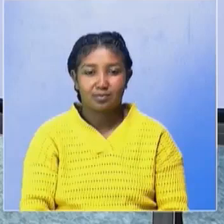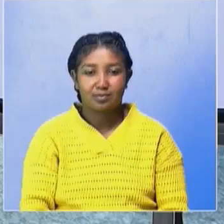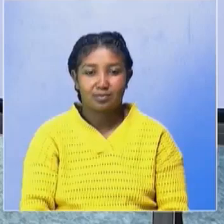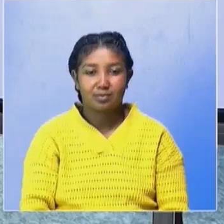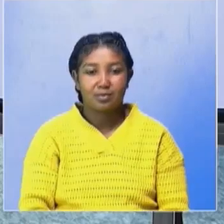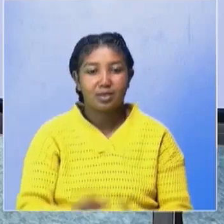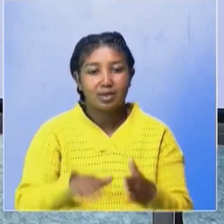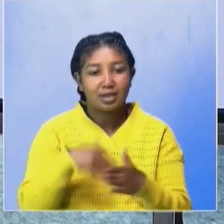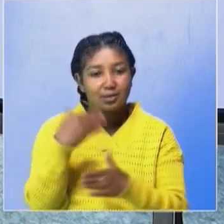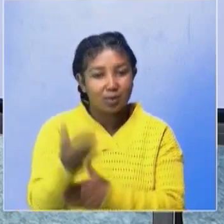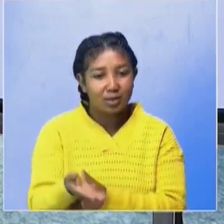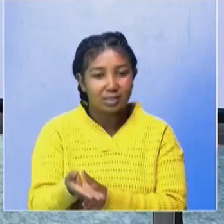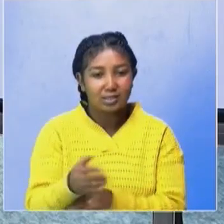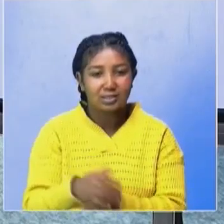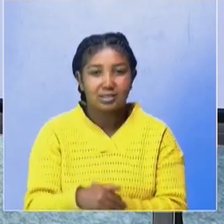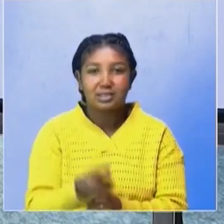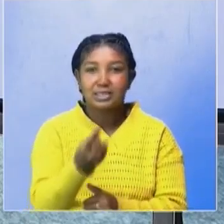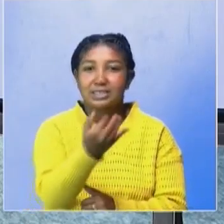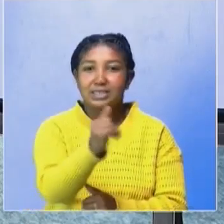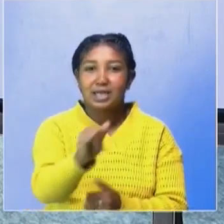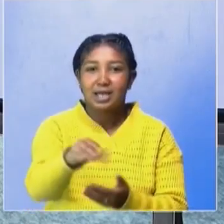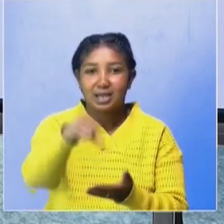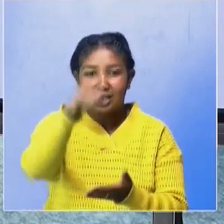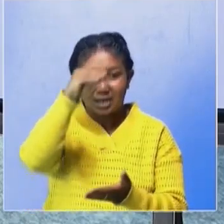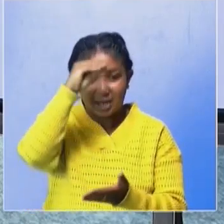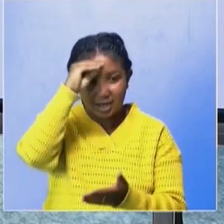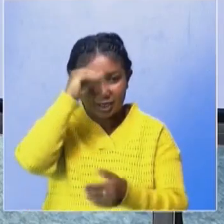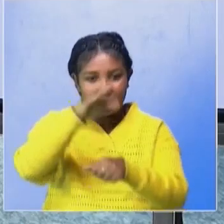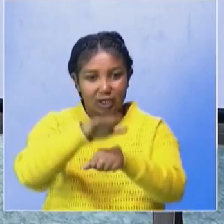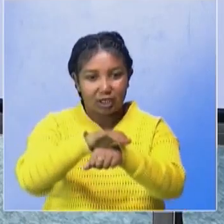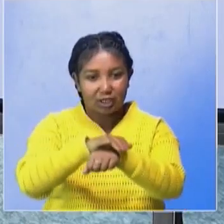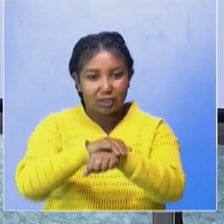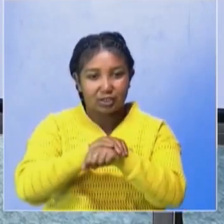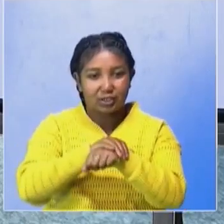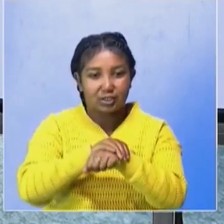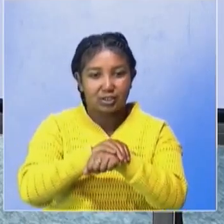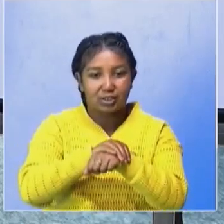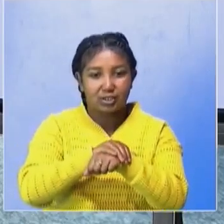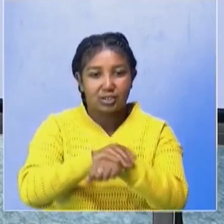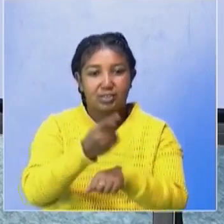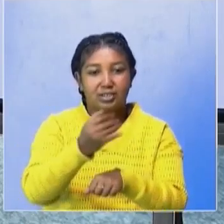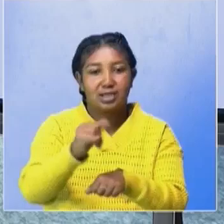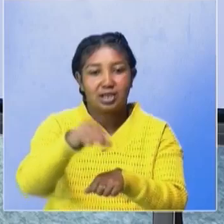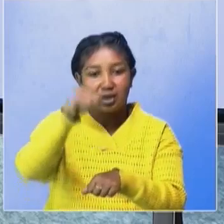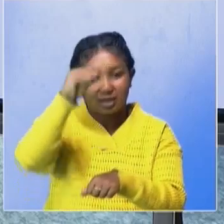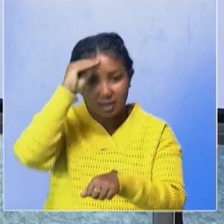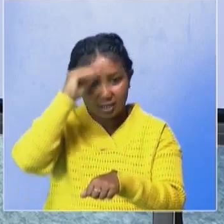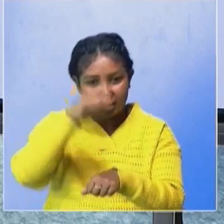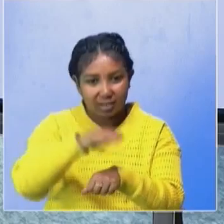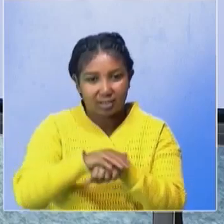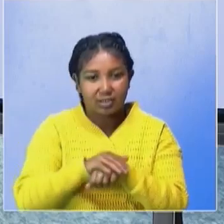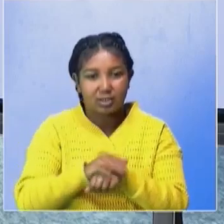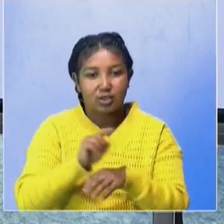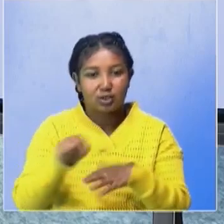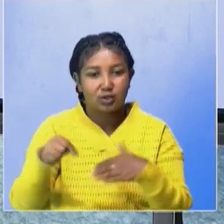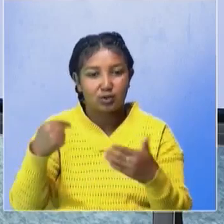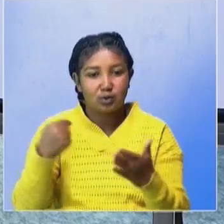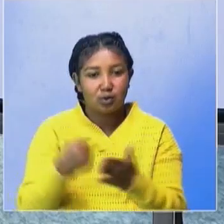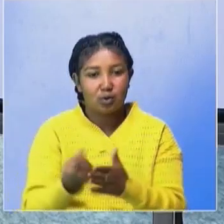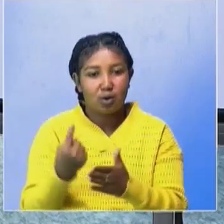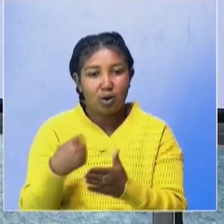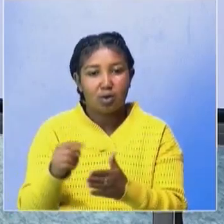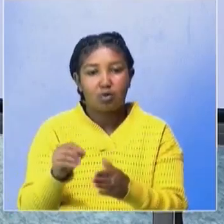The next one is they learn English. They learn English. So what can we